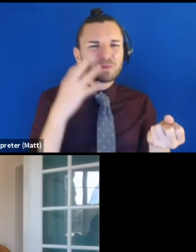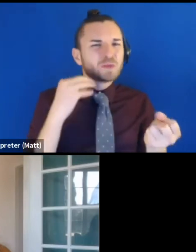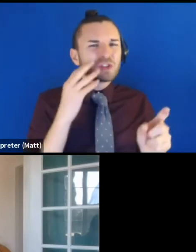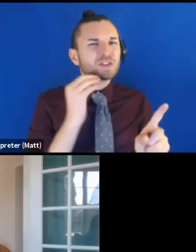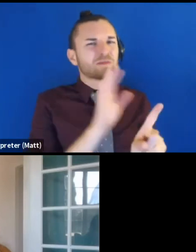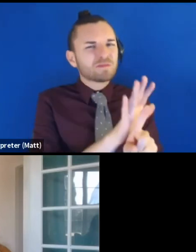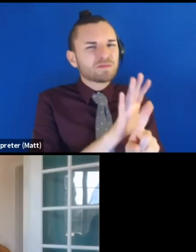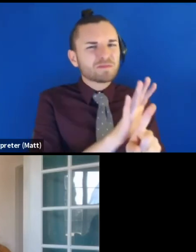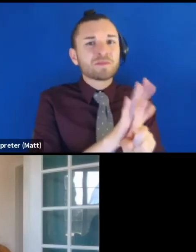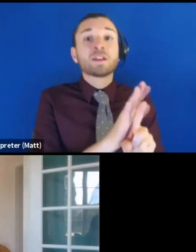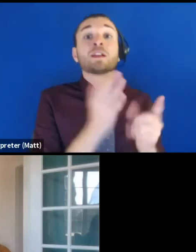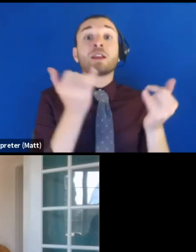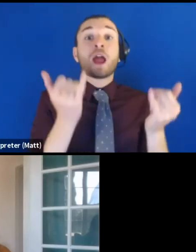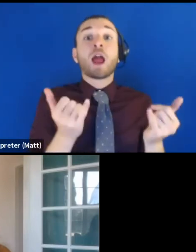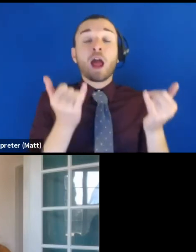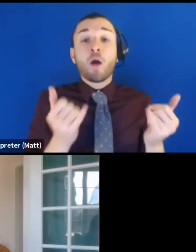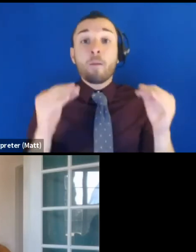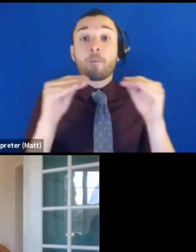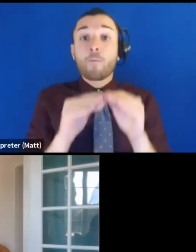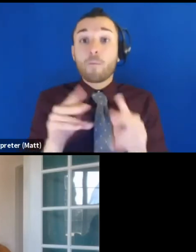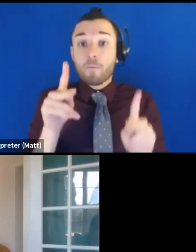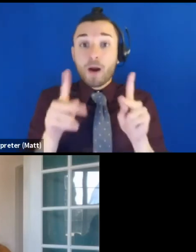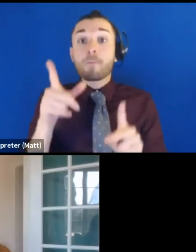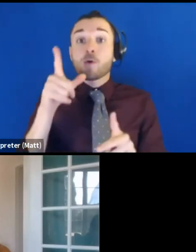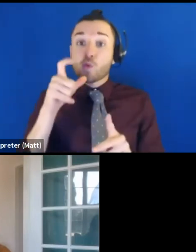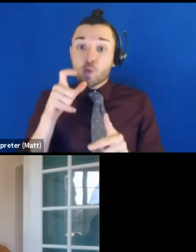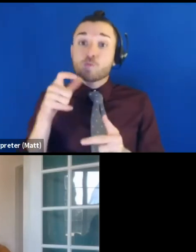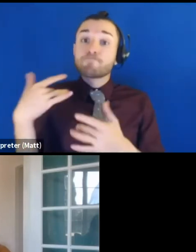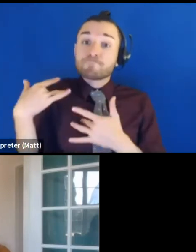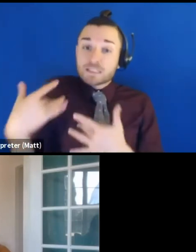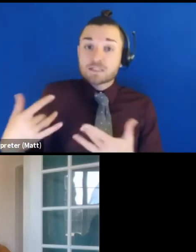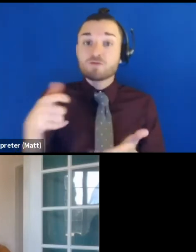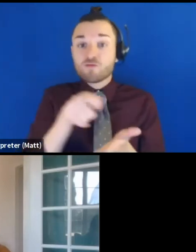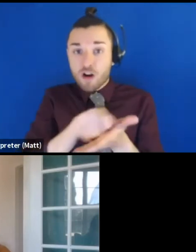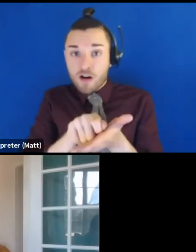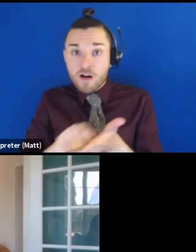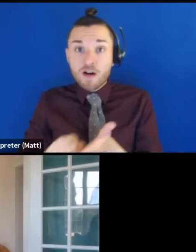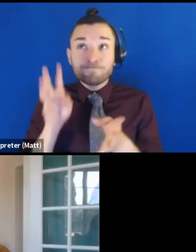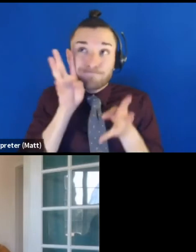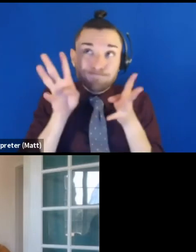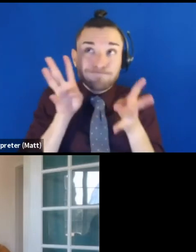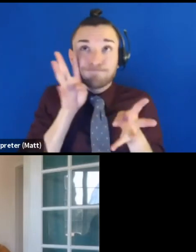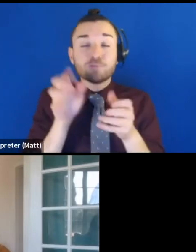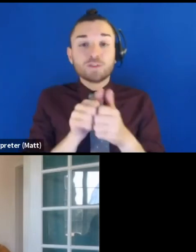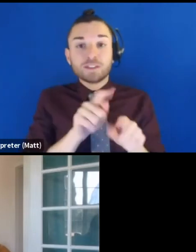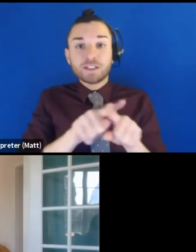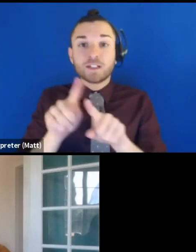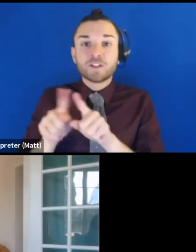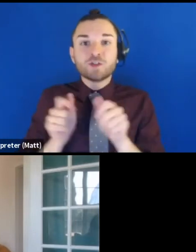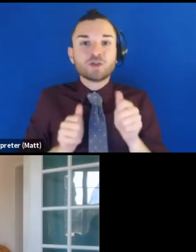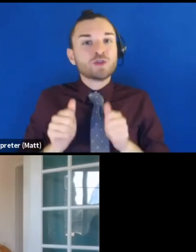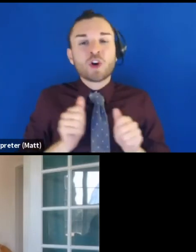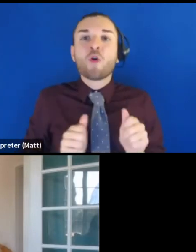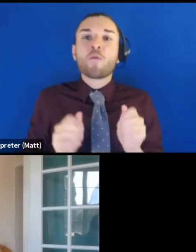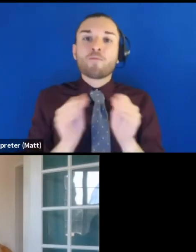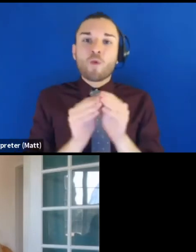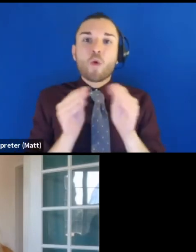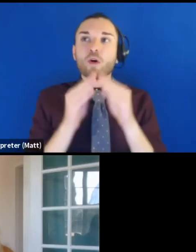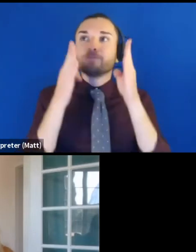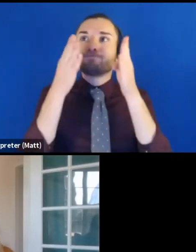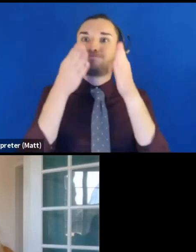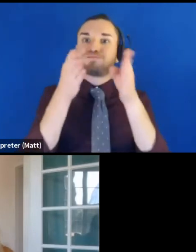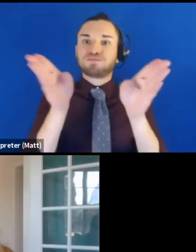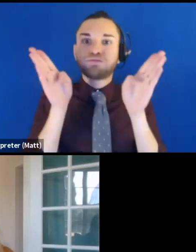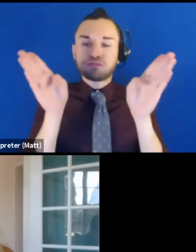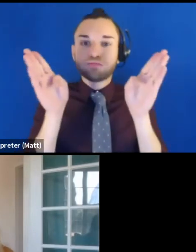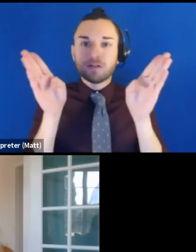of these creators and the characters that they have to be more than simply the one, which means this enormous pressure to be a role